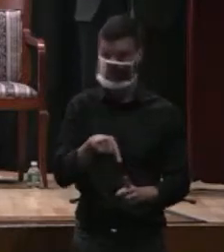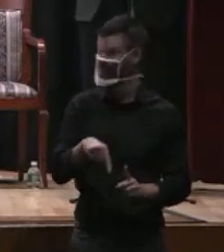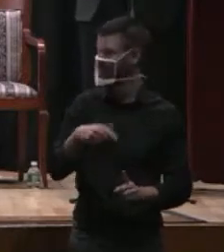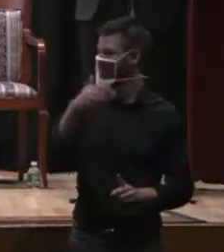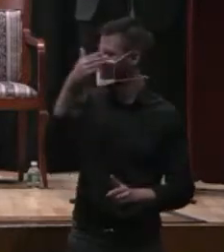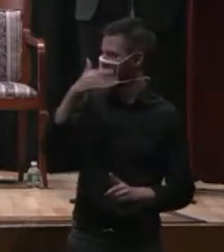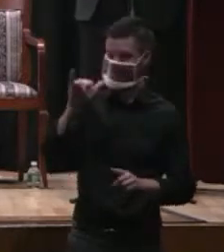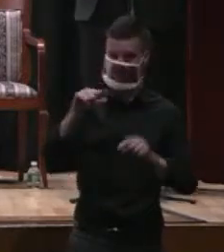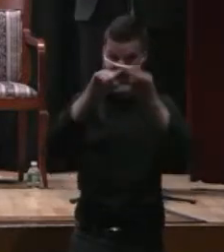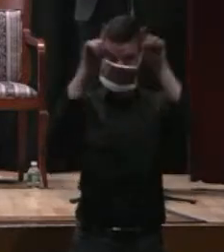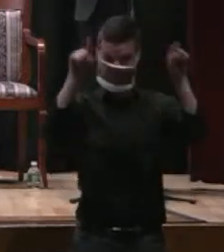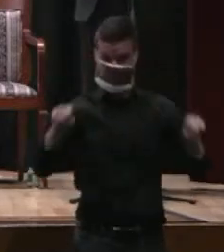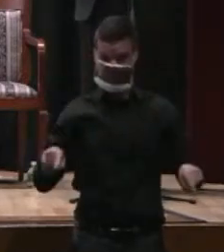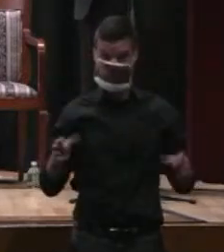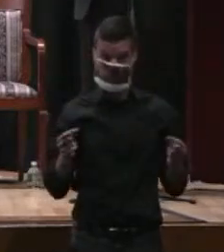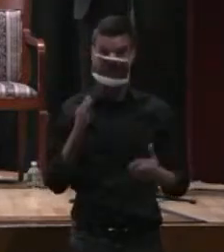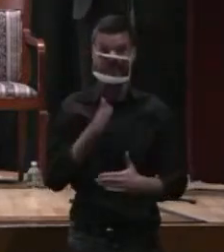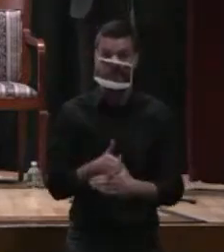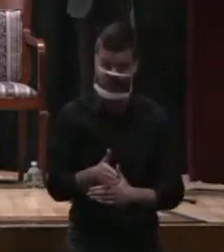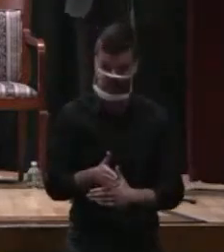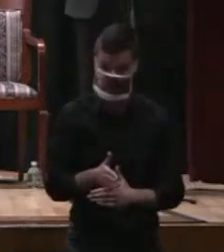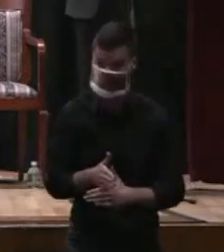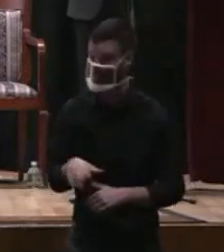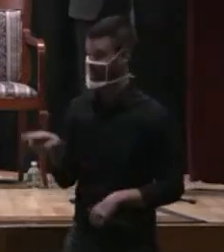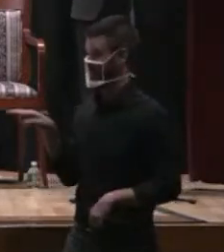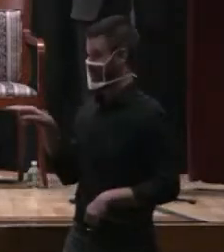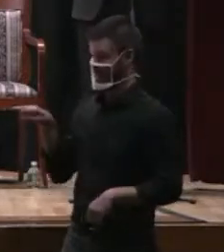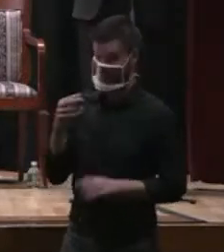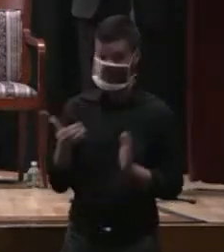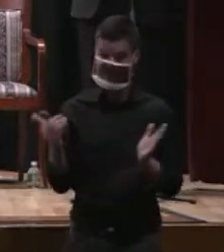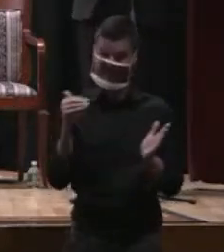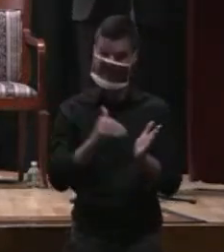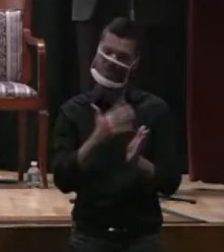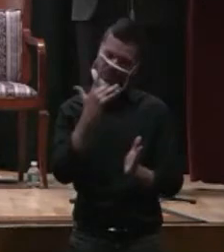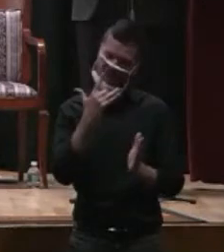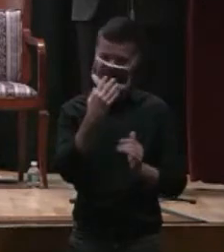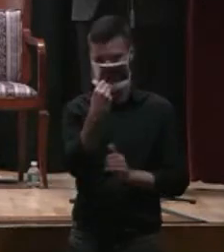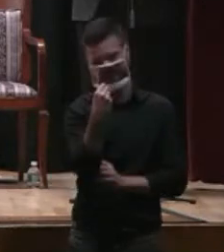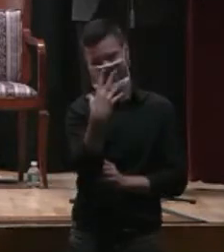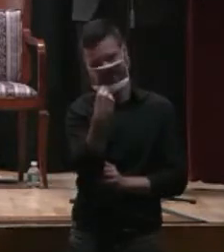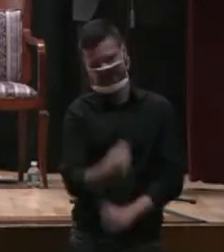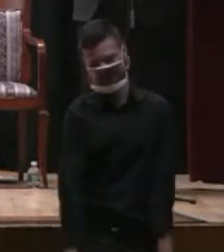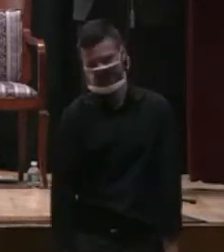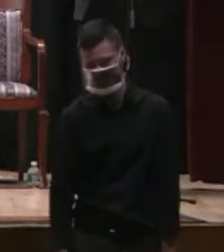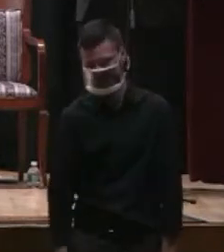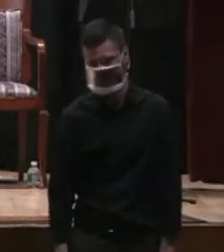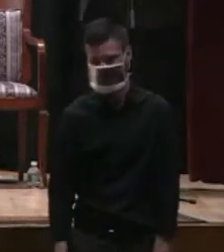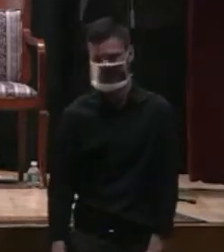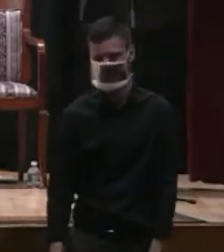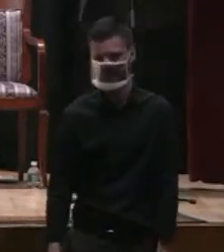banner. Stop there, face back out, because we've got a photographer.